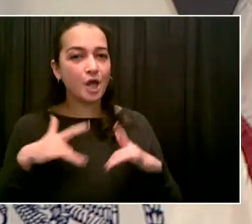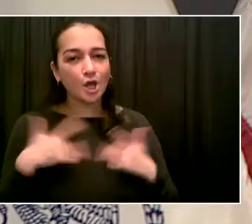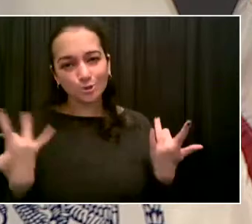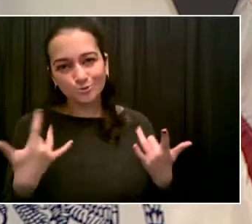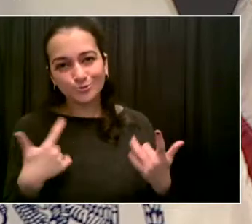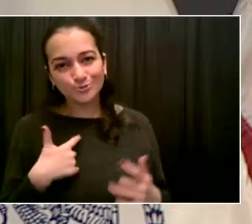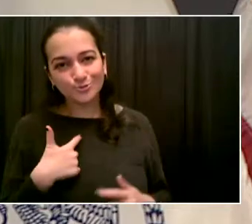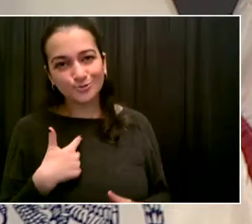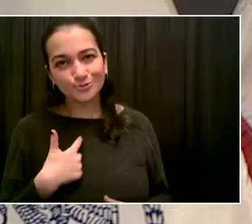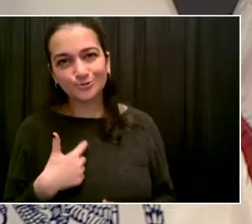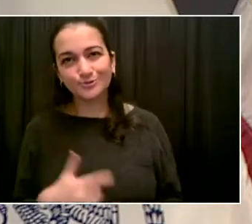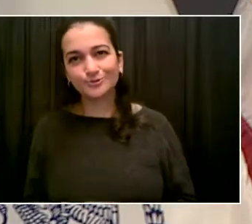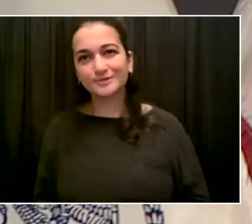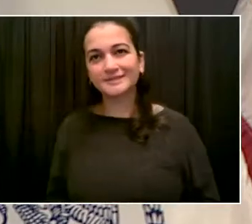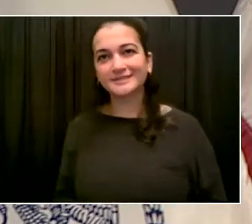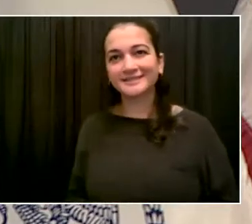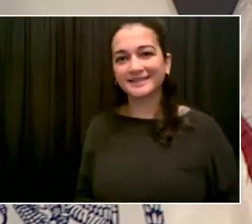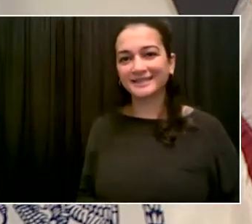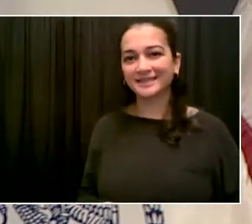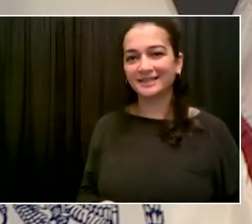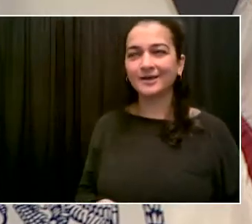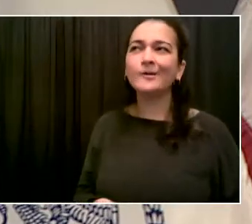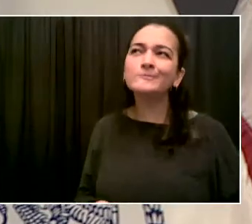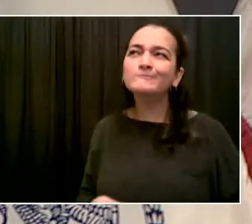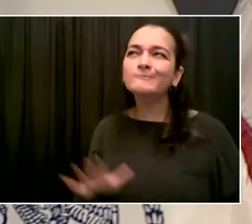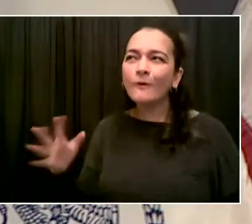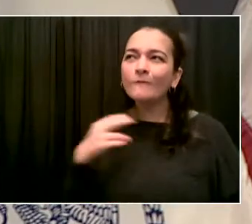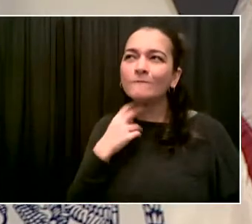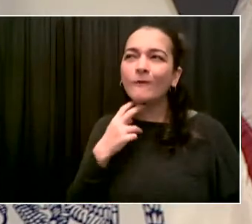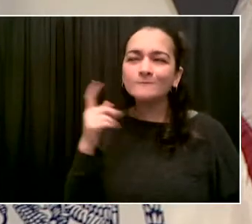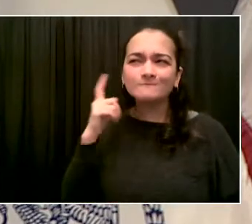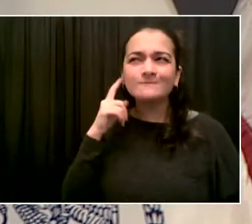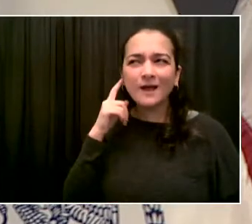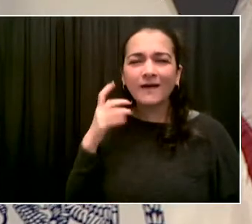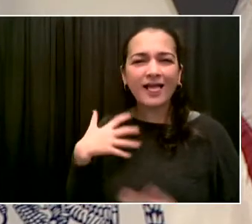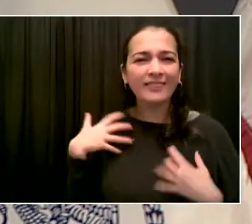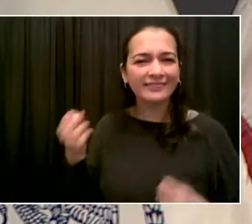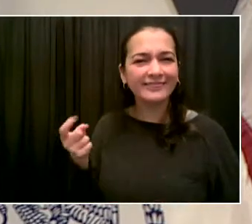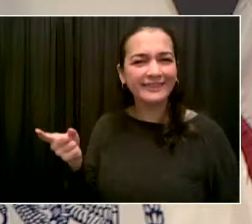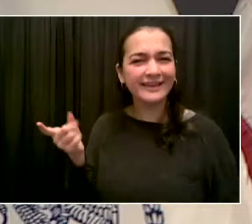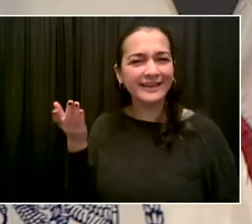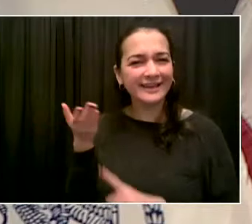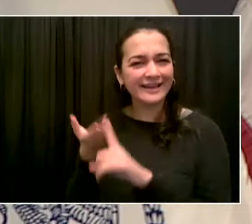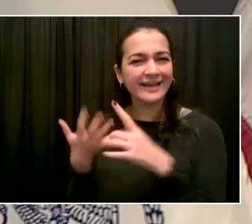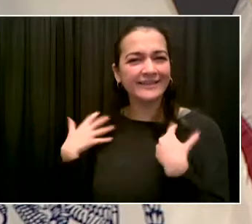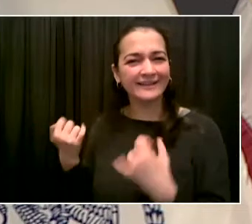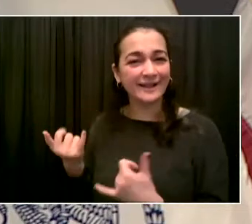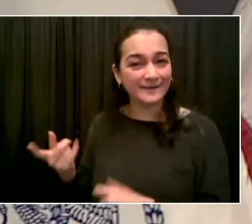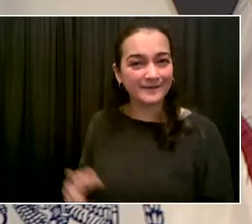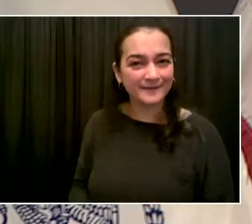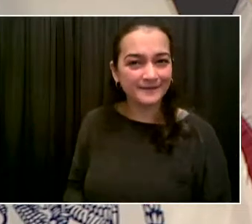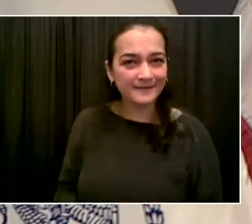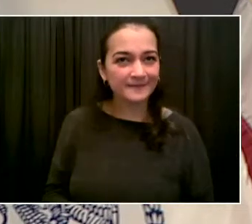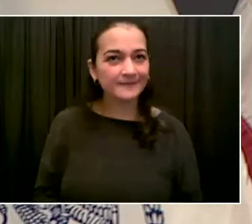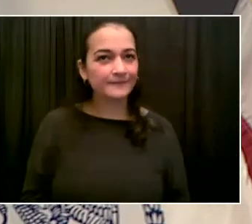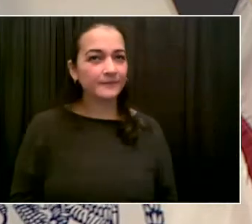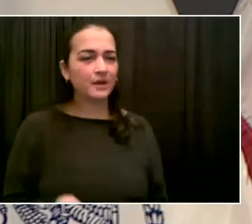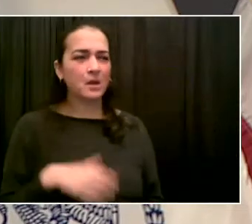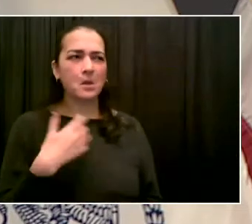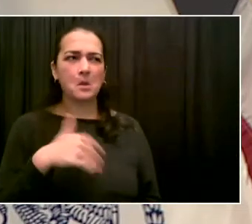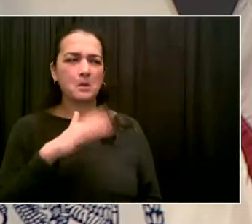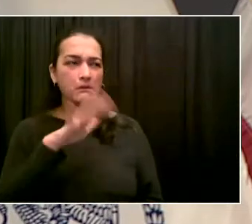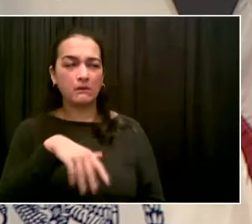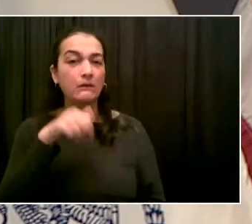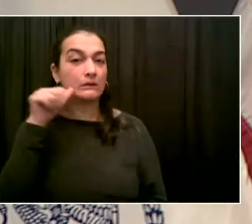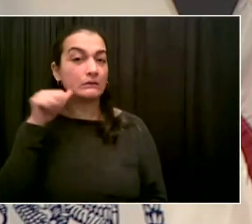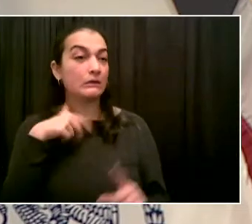for thanks for thinking so. Anyway, I would like to, start with a question for Dr. Choksi. Doctor, on May 5th, I asked you about the